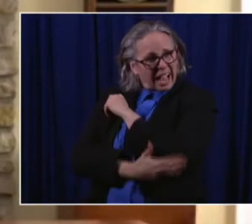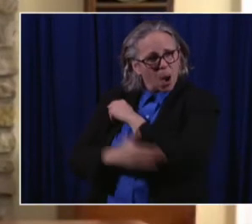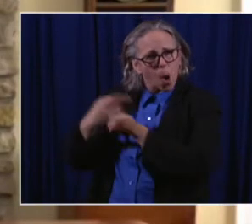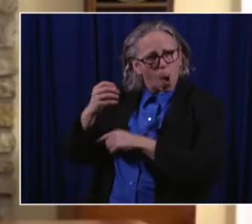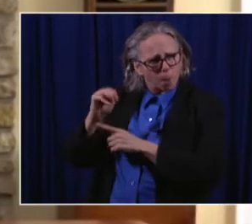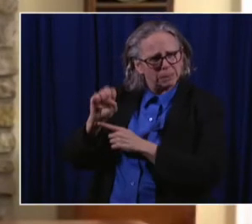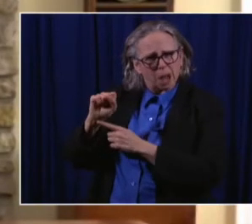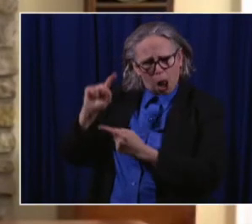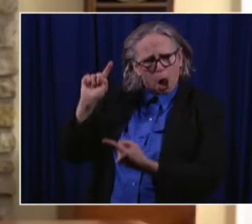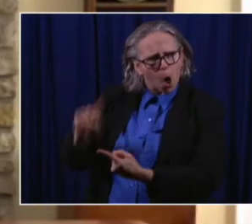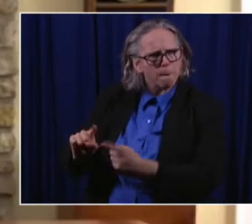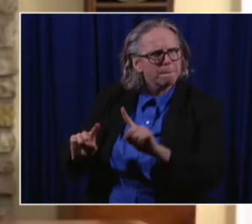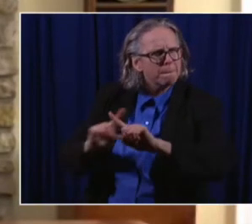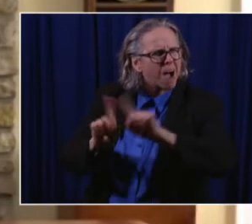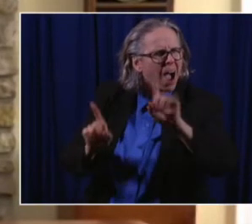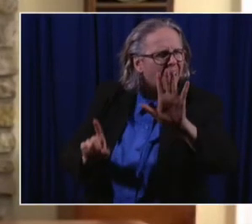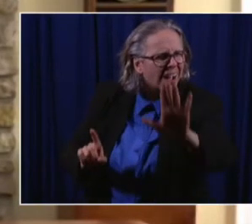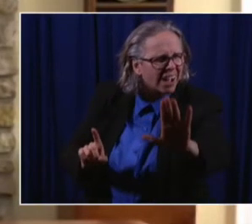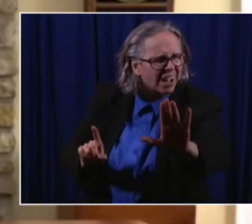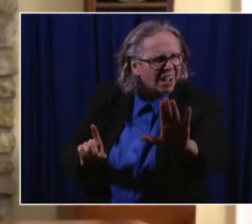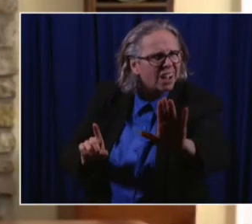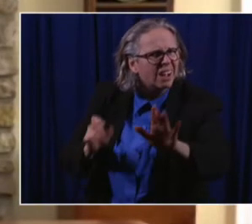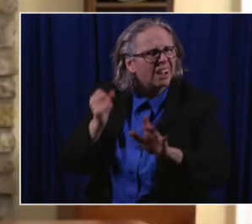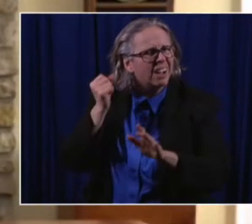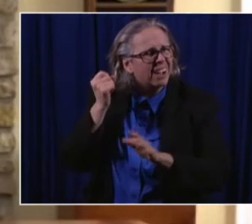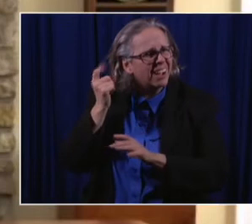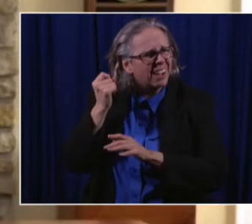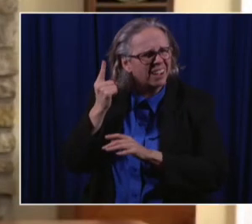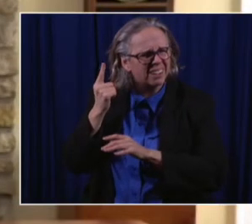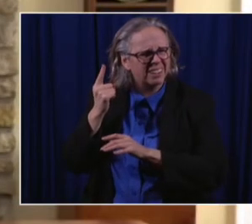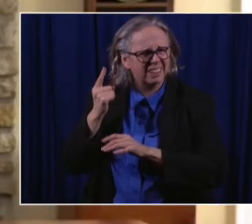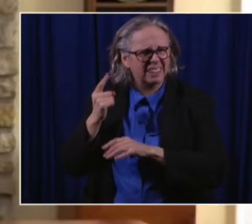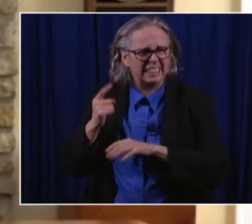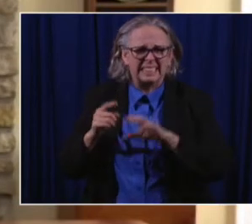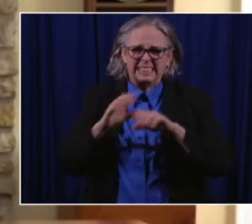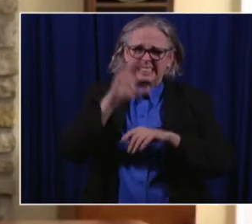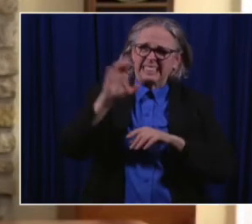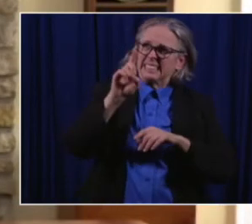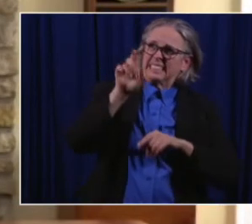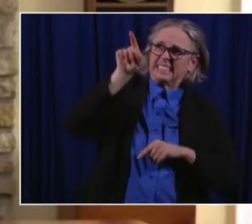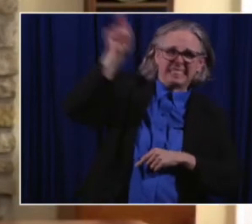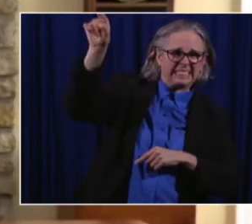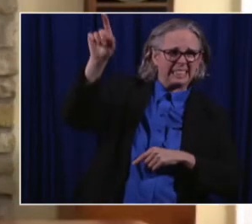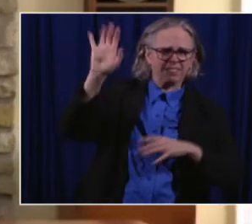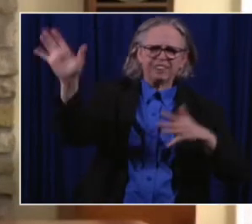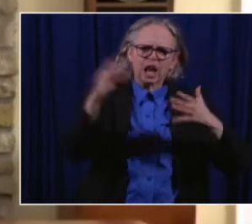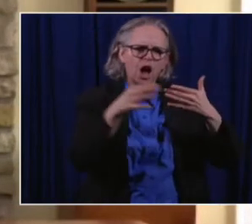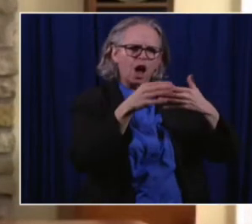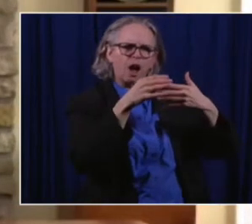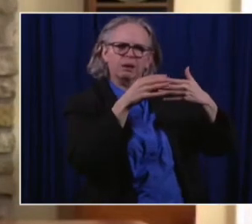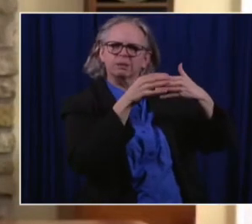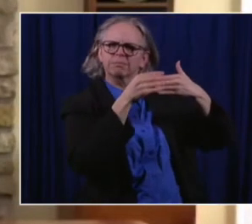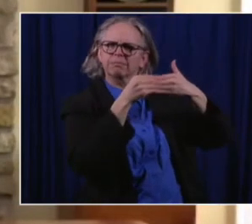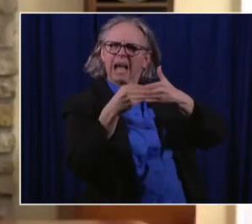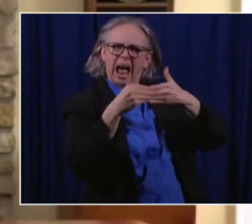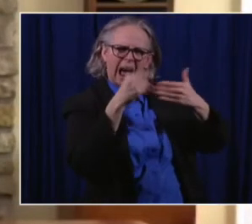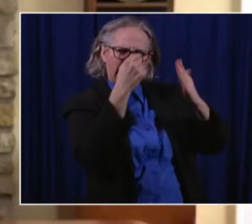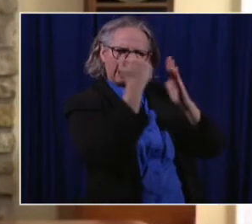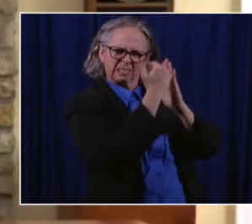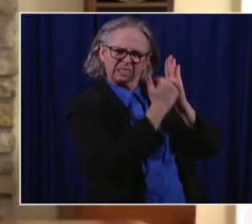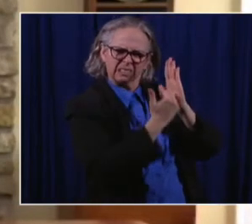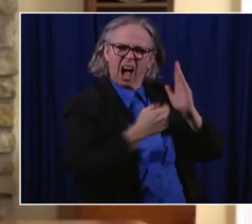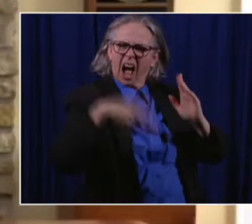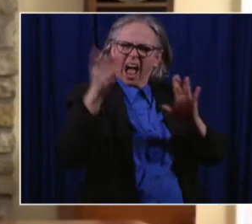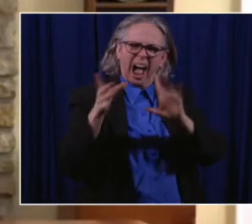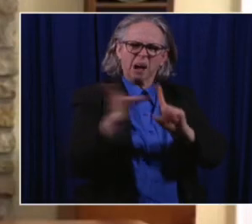is almost 3 times what the CDC calls high incident rate